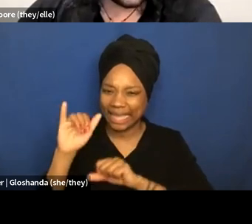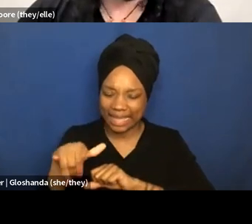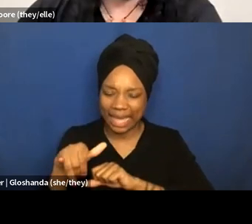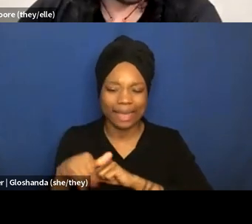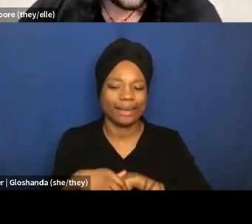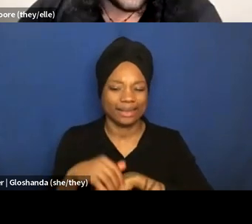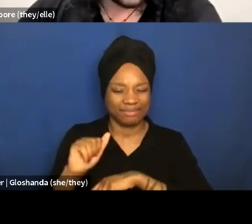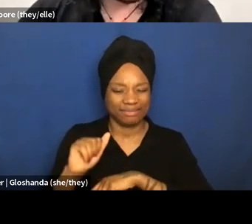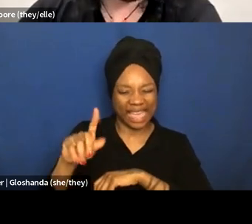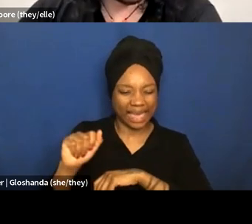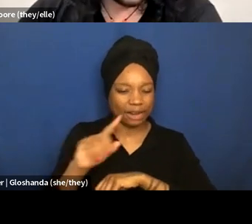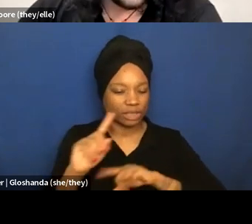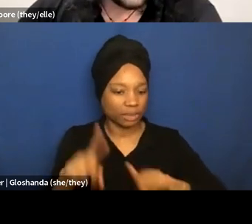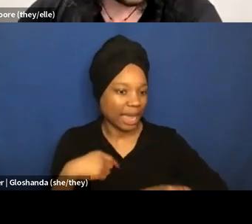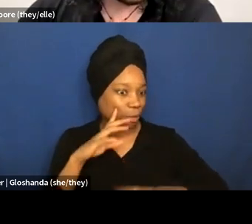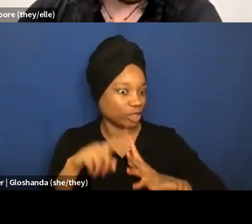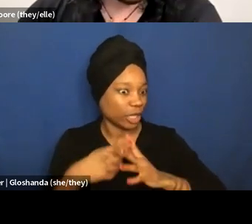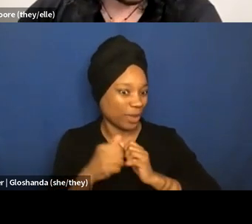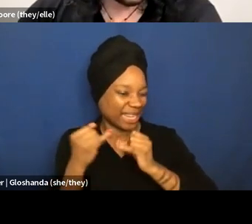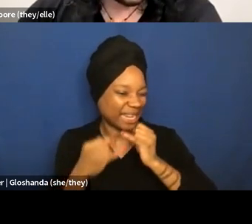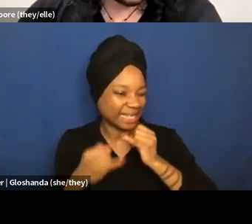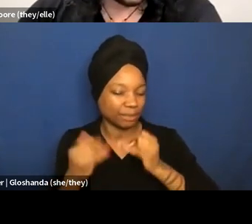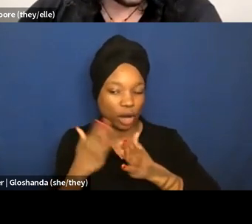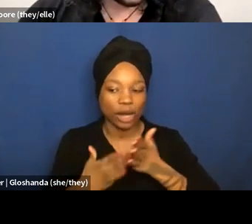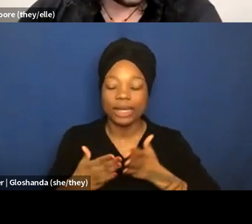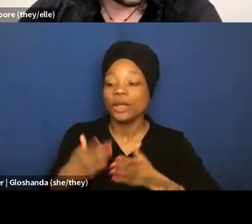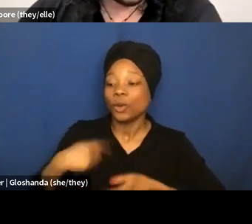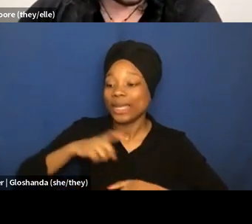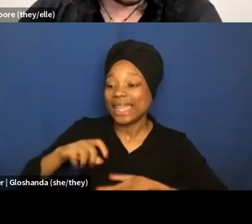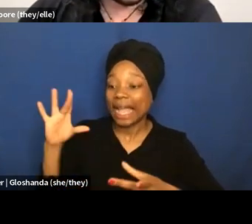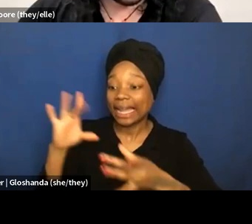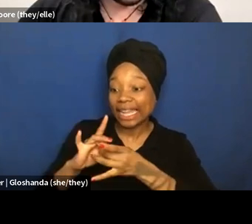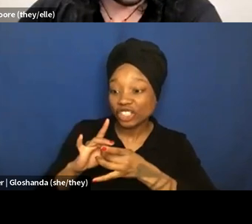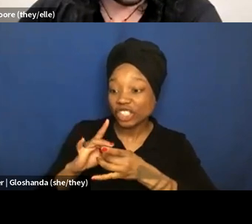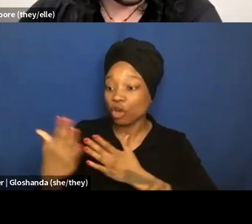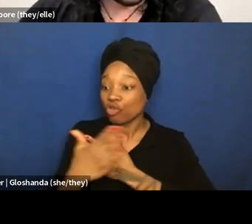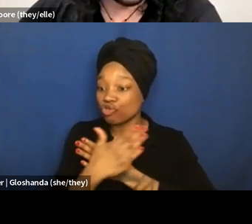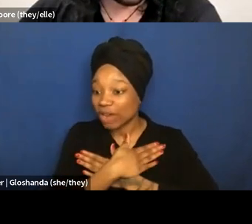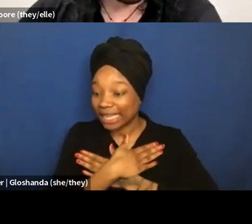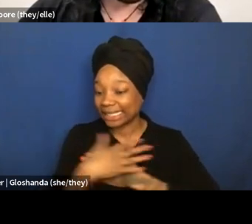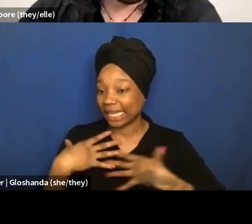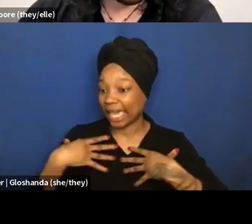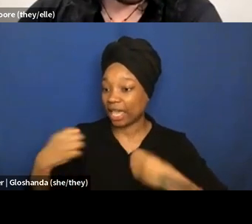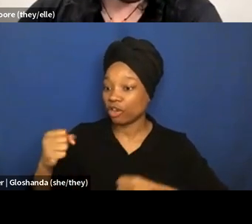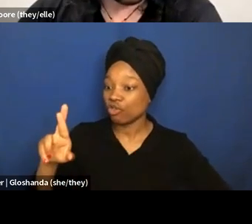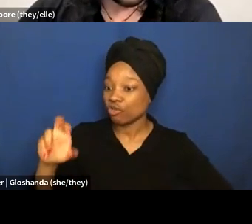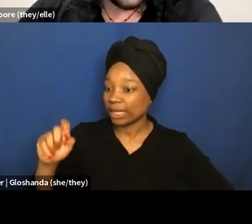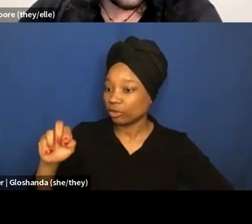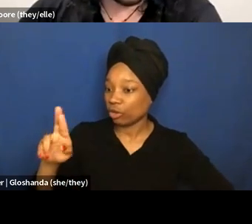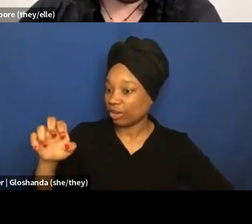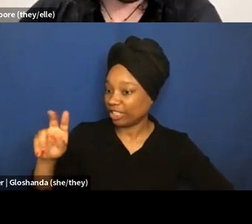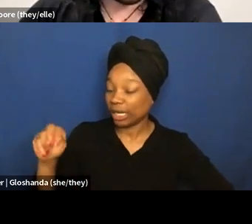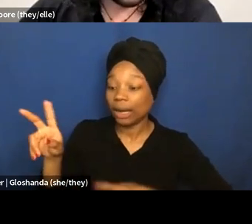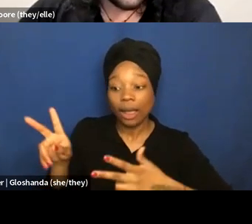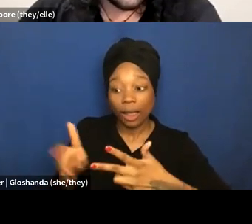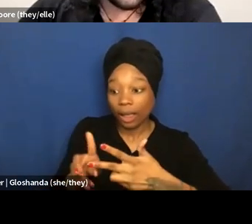part. So this is sustained by connection, rest, and restoration. And restoration is not the same thing as rest. Restoration is